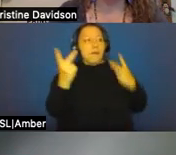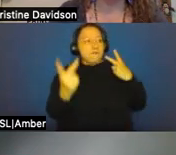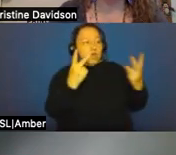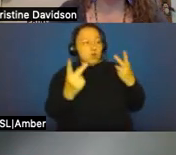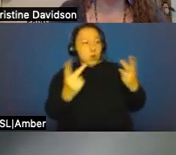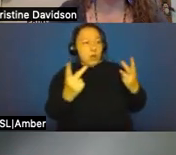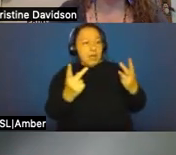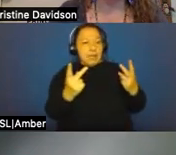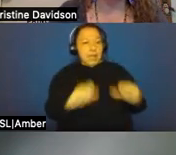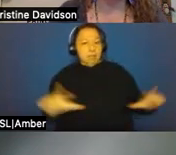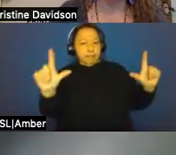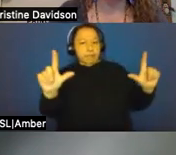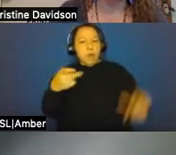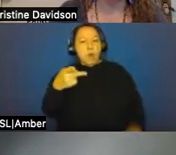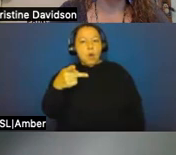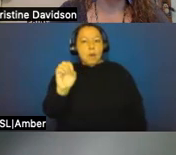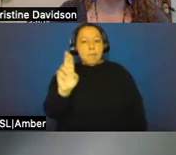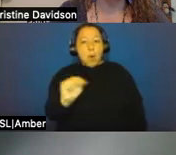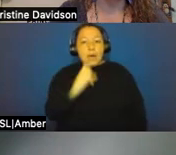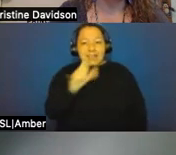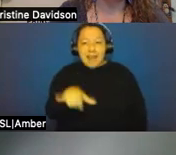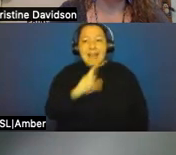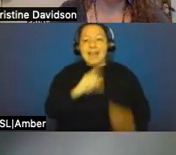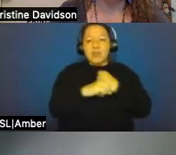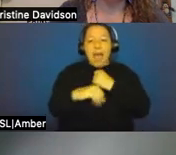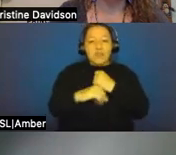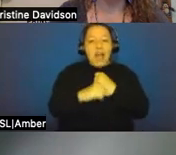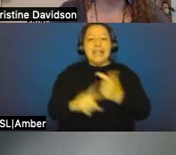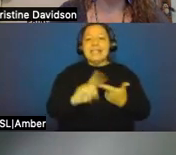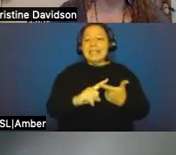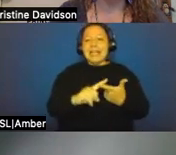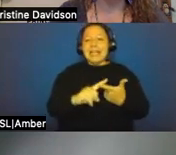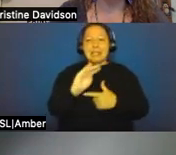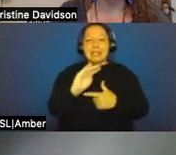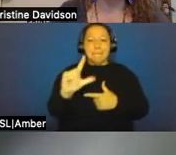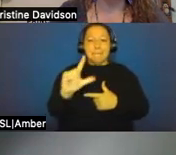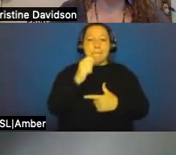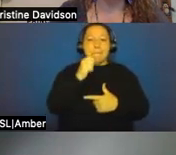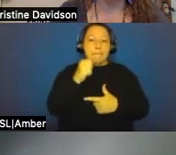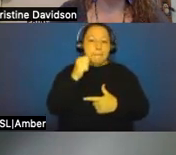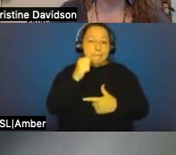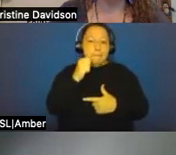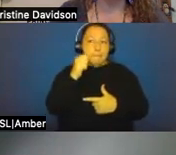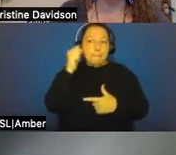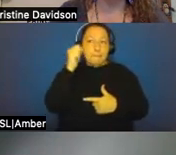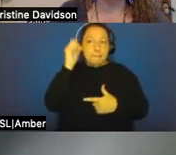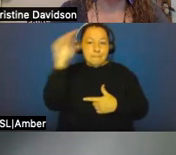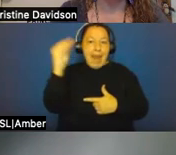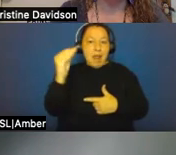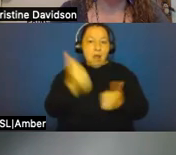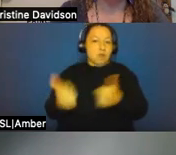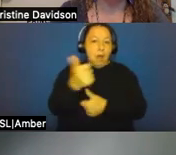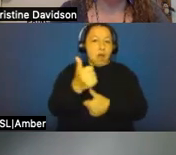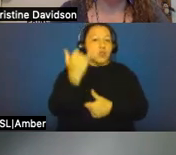Porn is not that. It is advertising, it is male domination. It is like if you look into the psychology behind